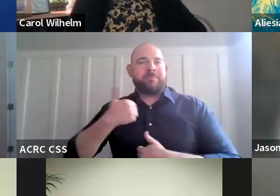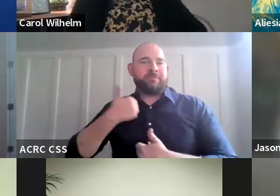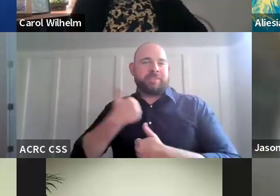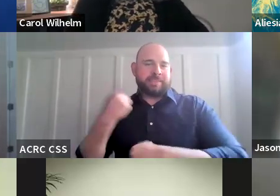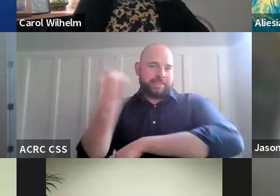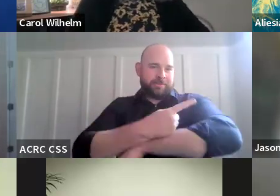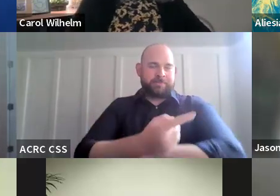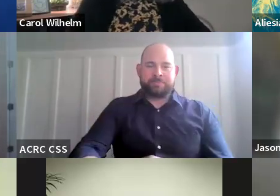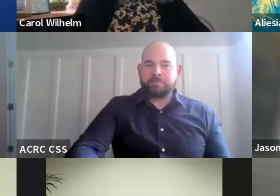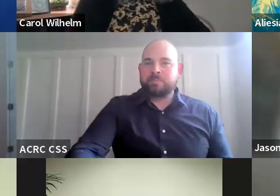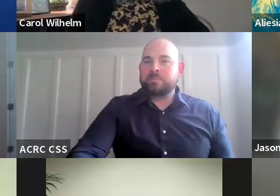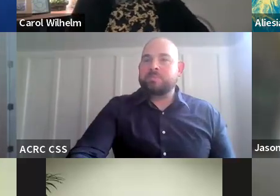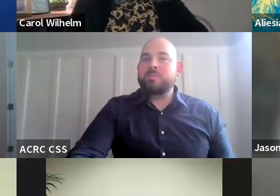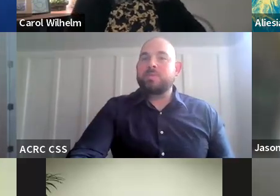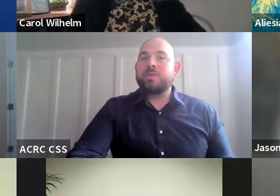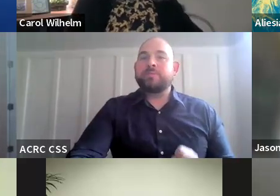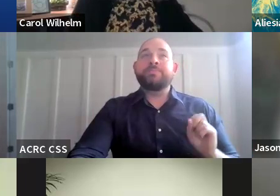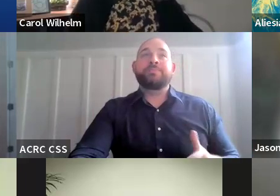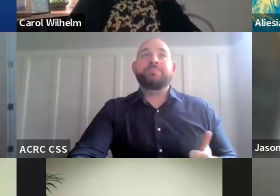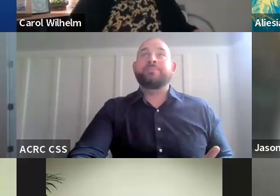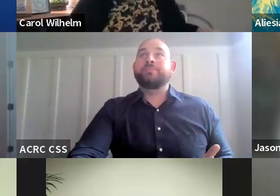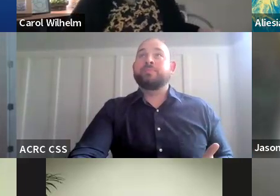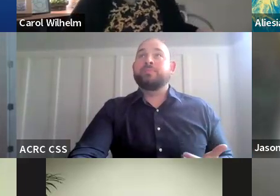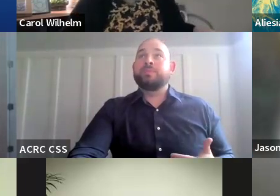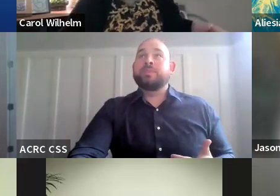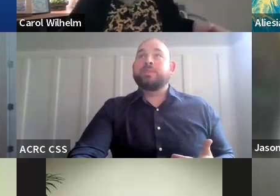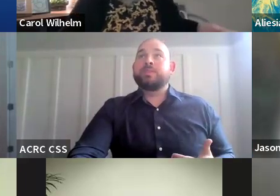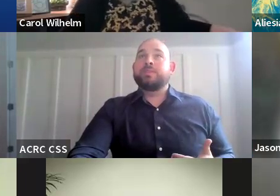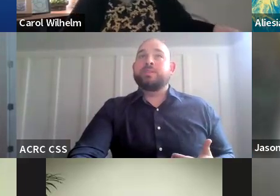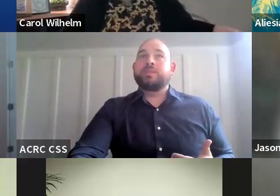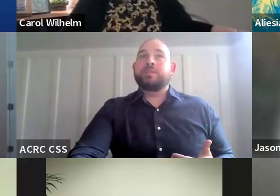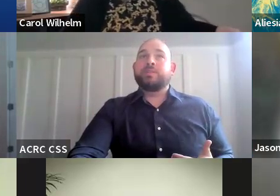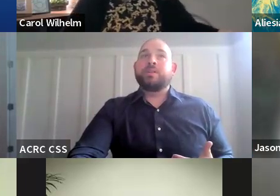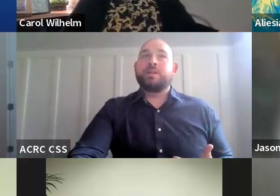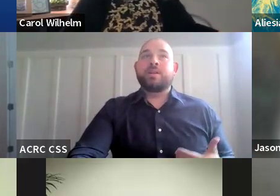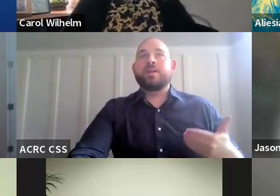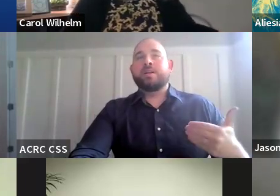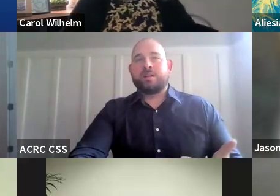all practice more if you'd like. It helps us to honor veterans for Veterans Day.